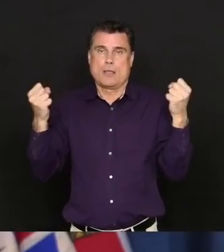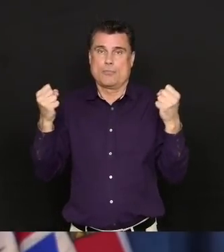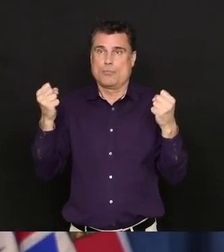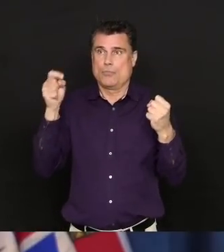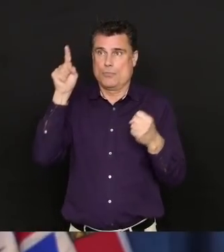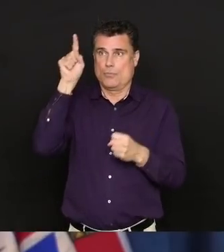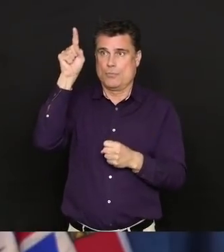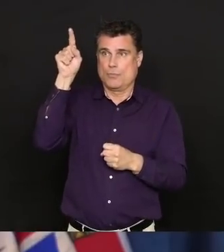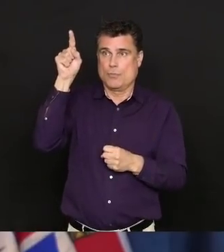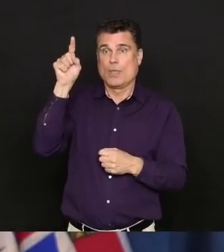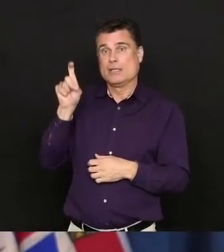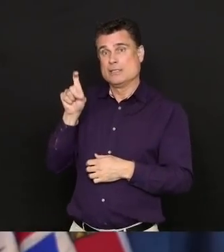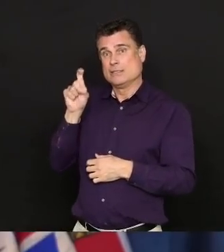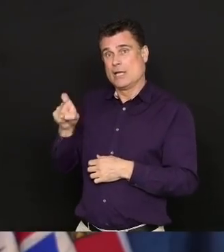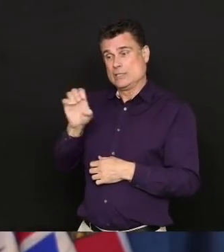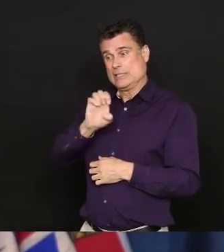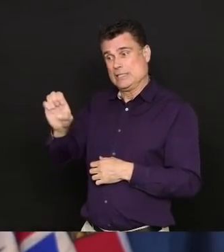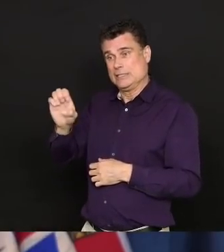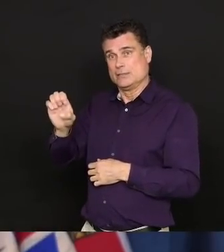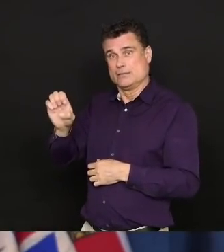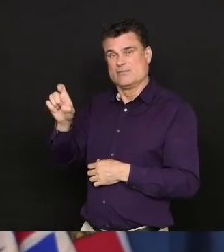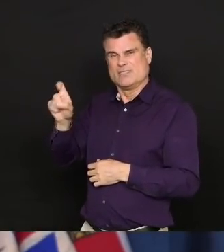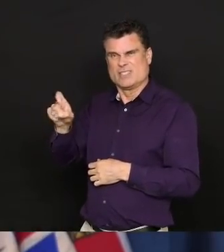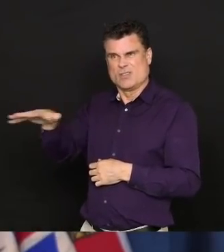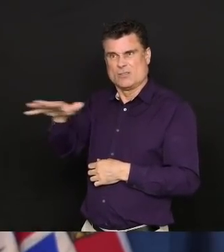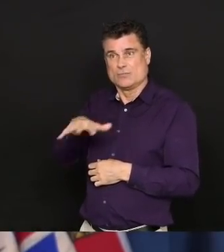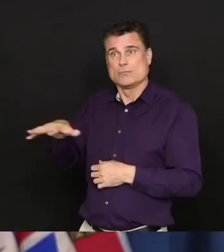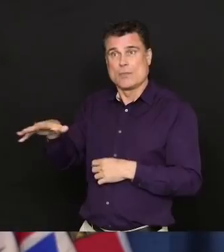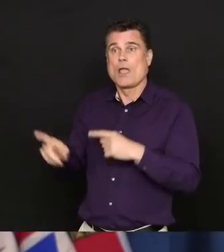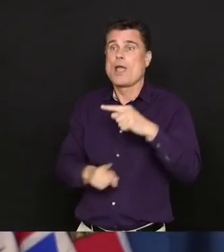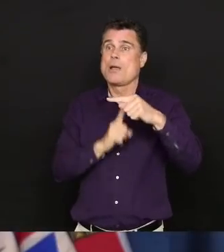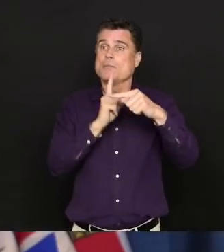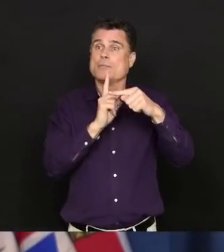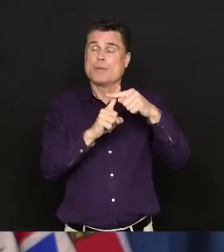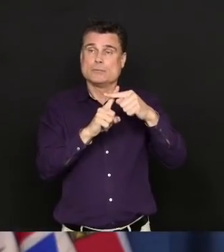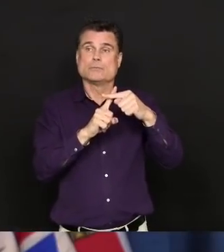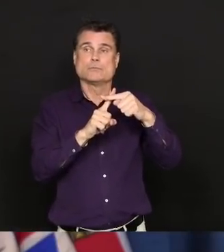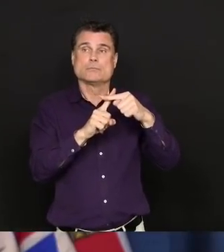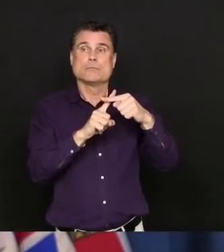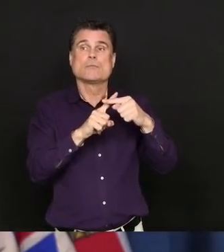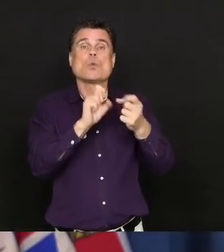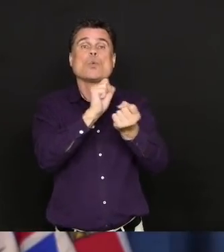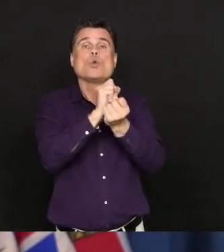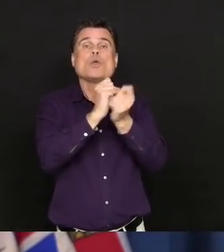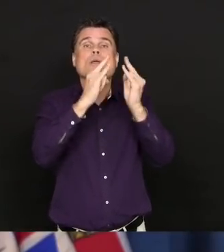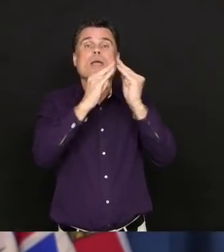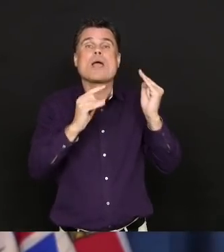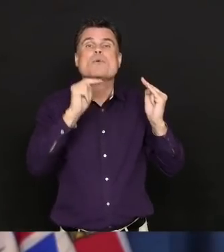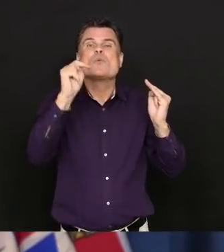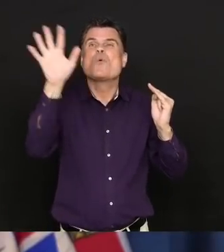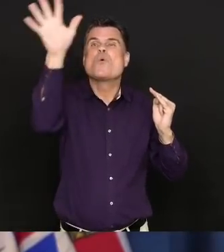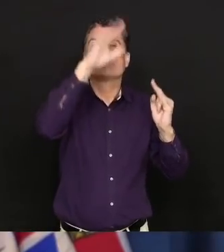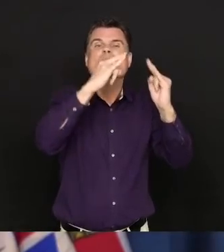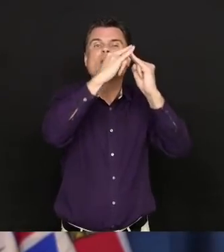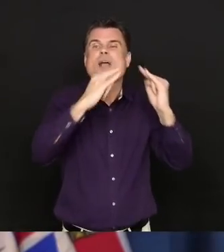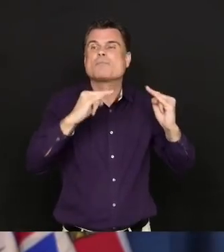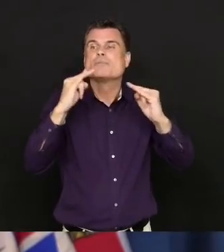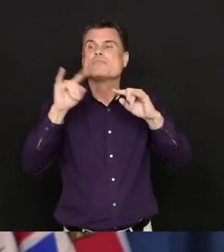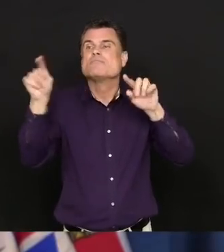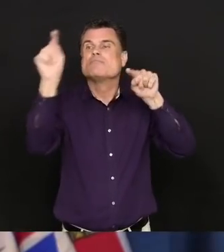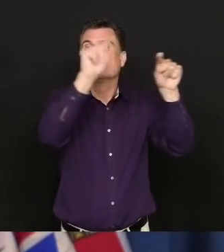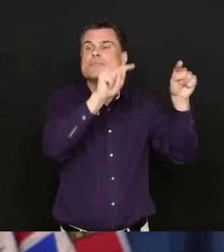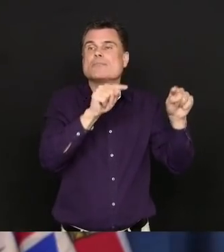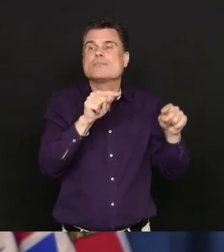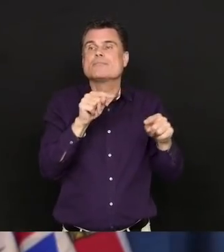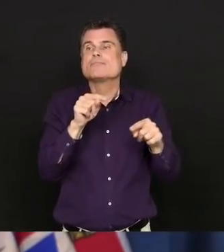the camps that where we had the outbreak. But also there's a systematic program in the downtown east side and a few other places. One is